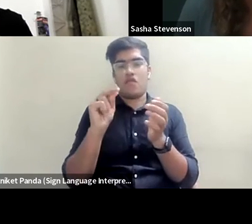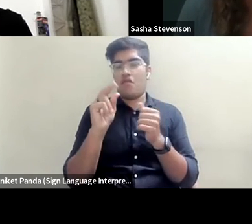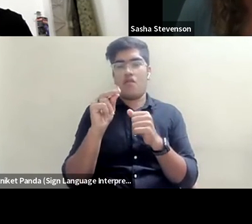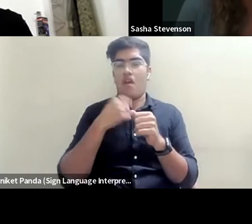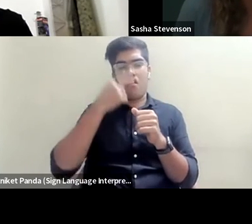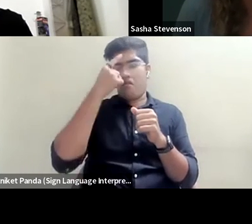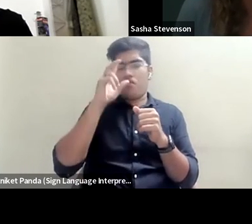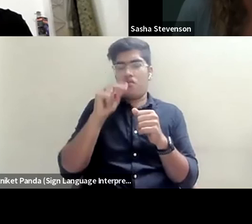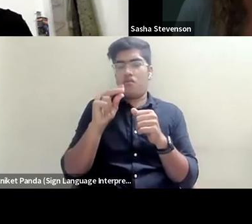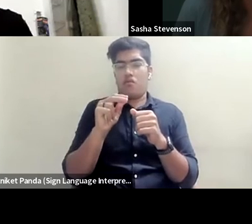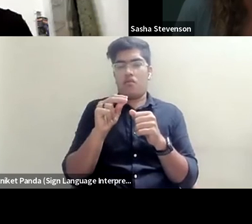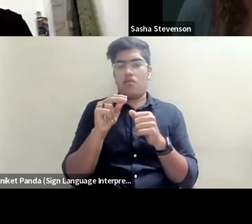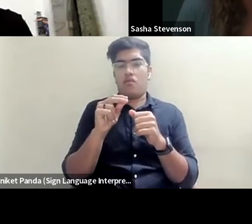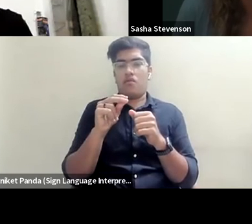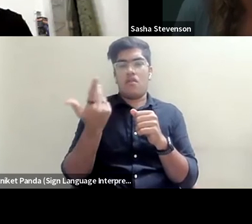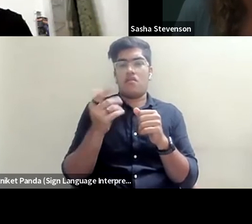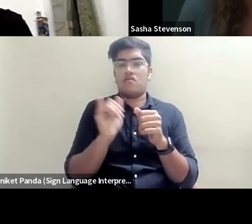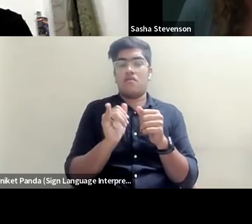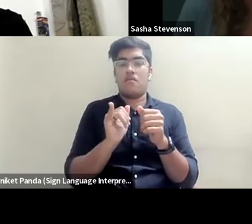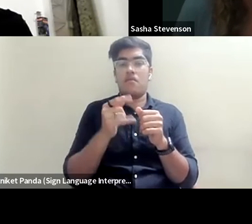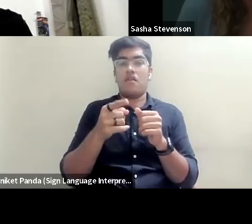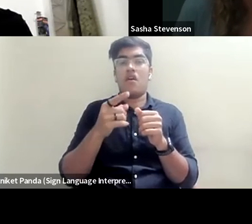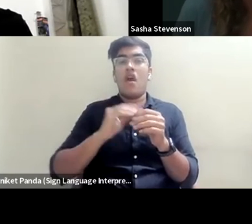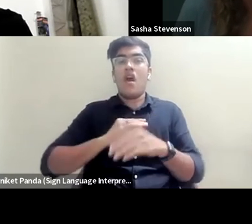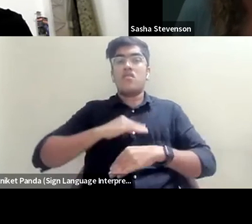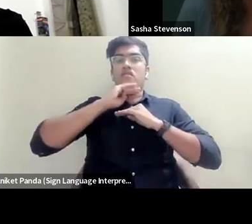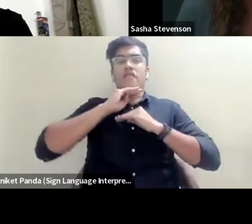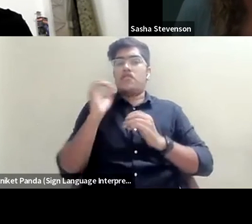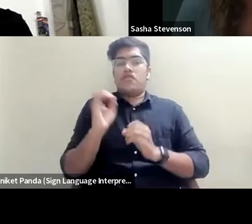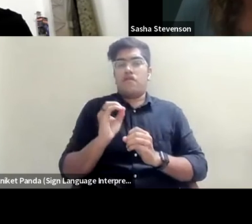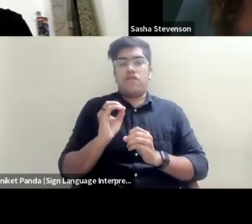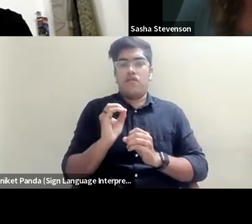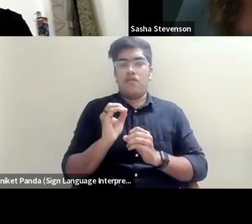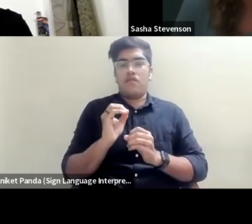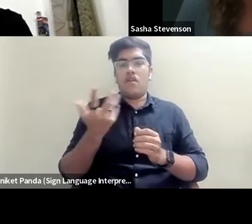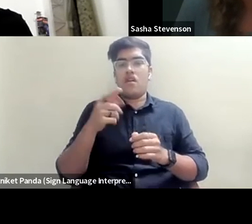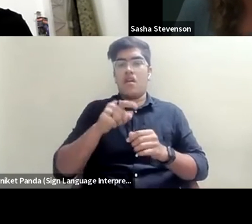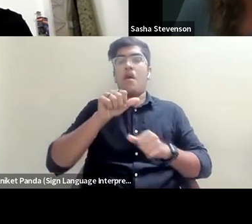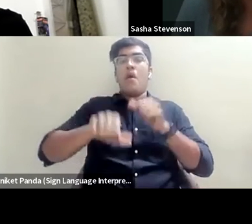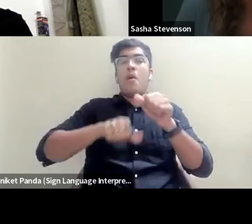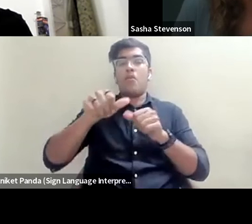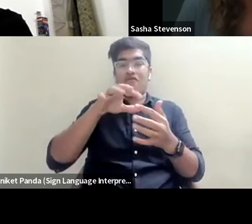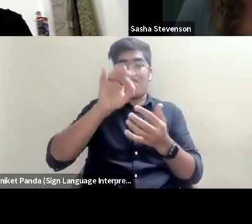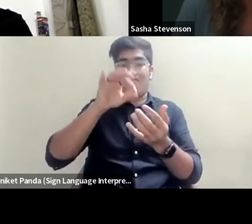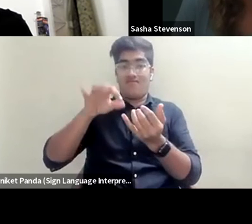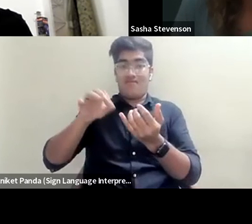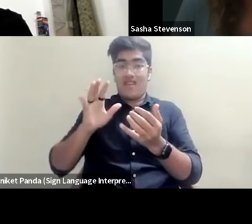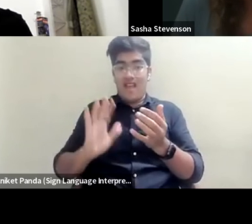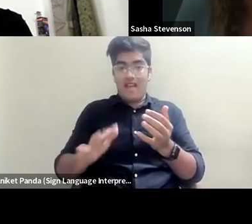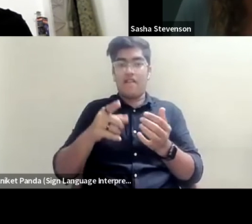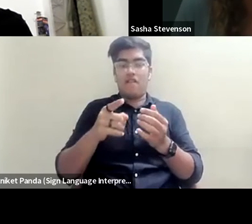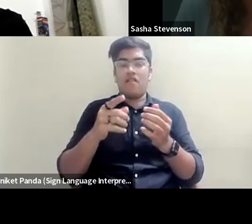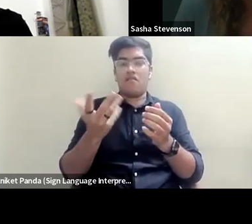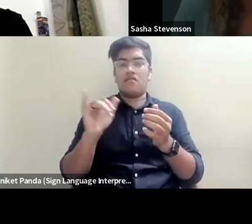don't think that it is sufficiently inclusive. I think in the process of nomination, it is